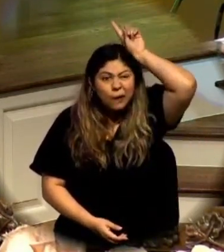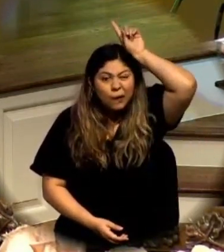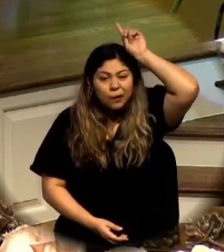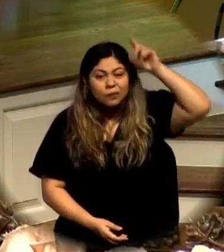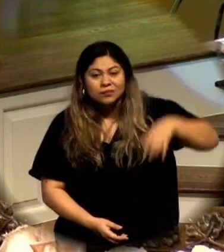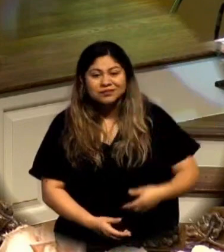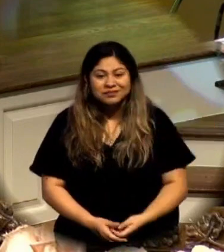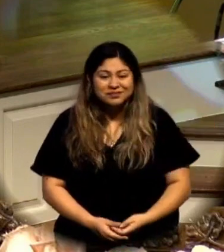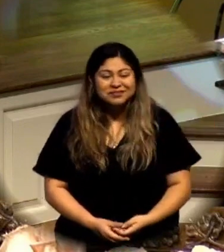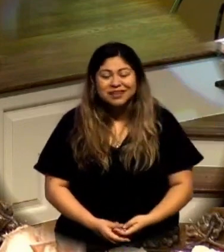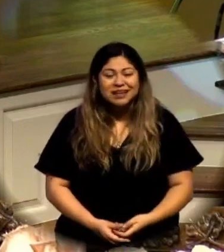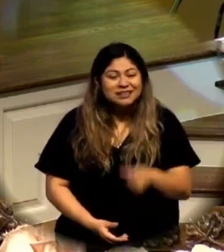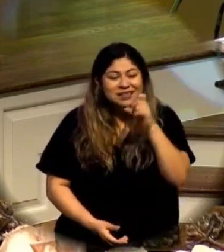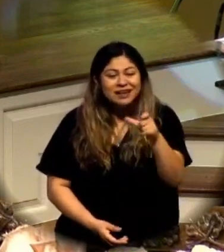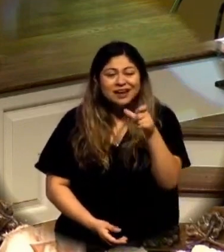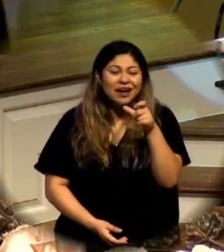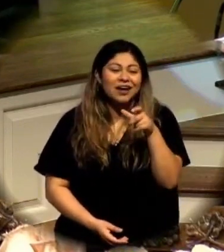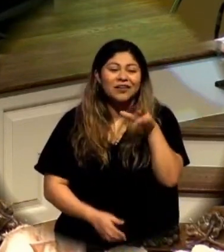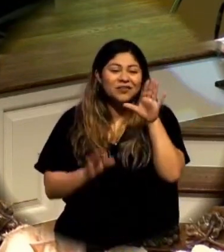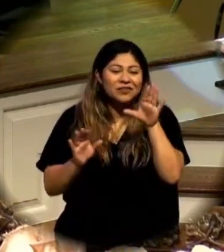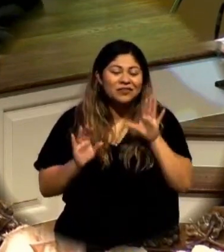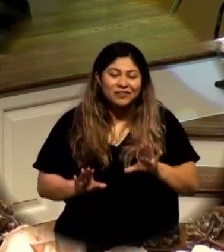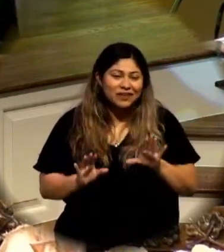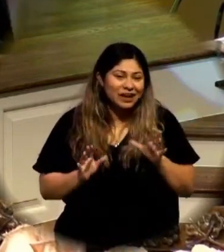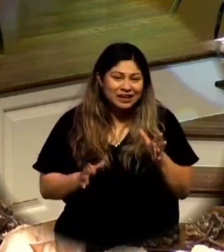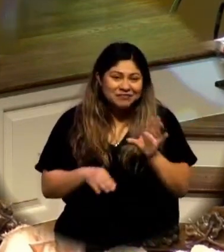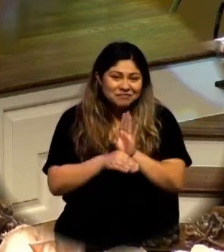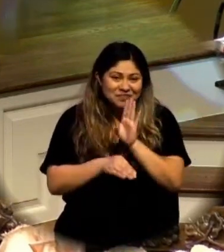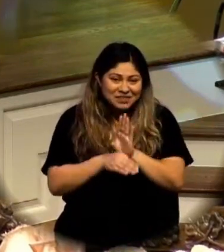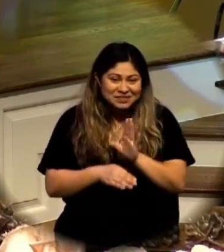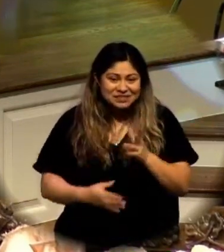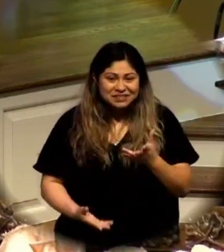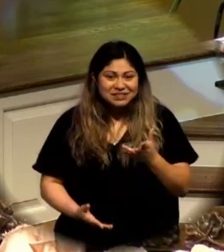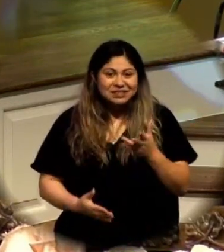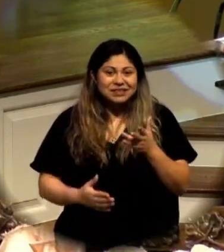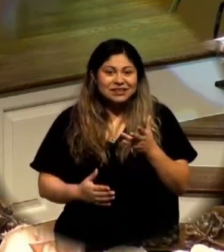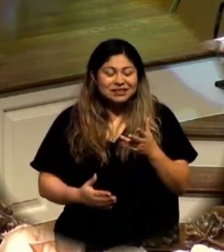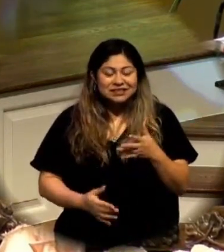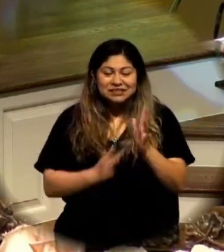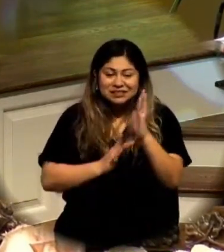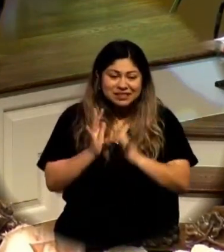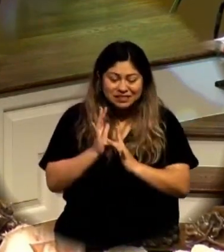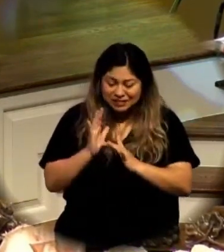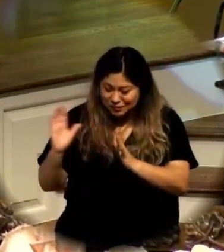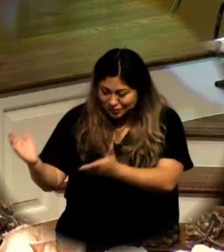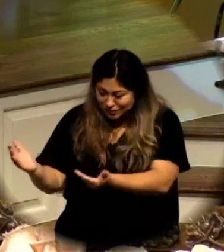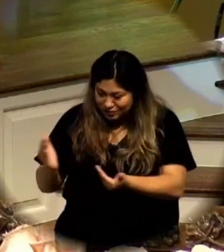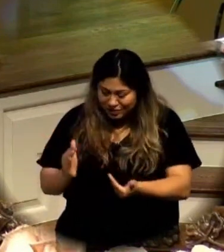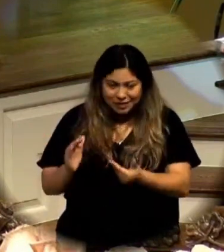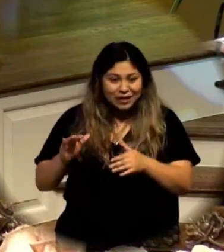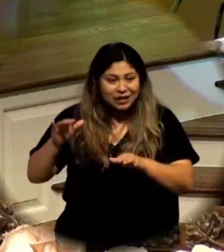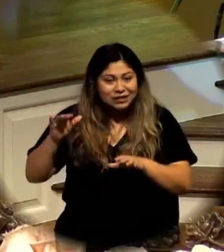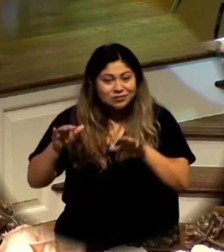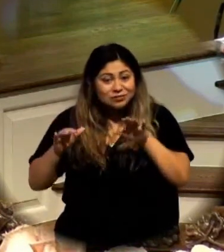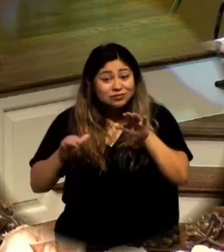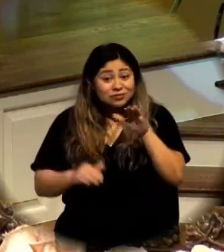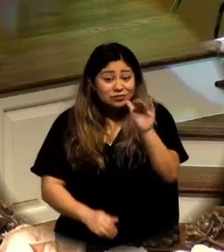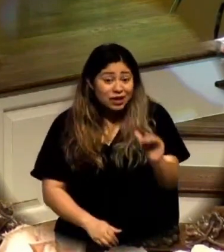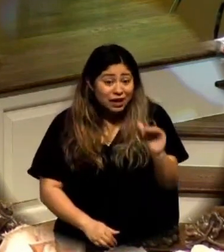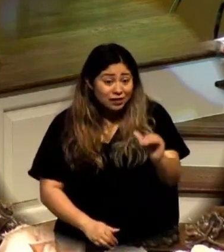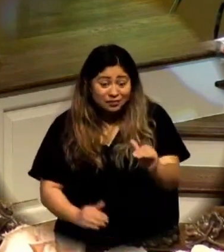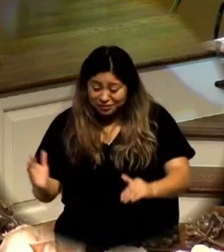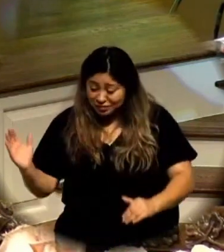great business production here. Jesus is drawing a child unto him and says, do you want to know who's greatest in the kingdom?